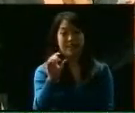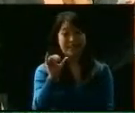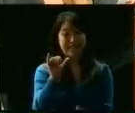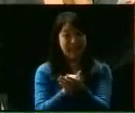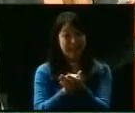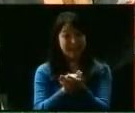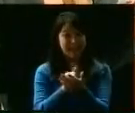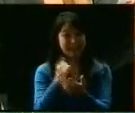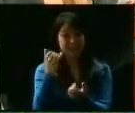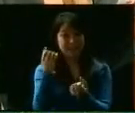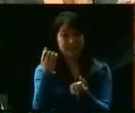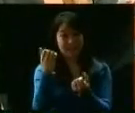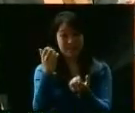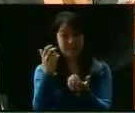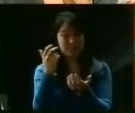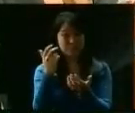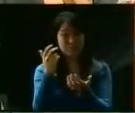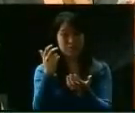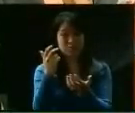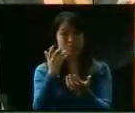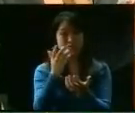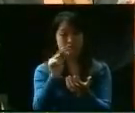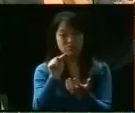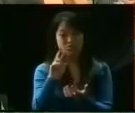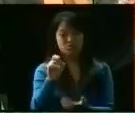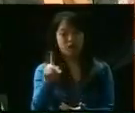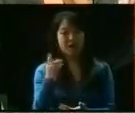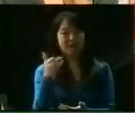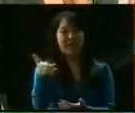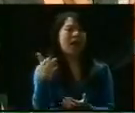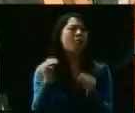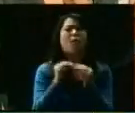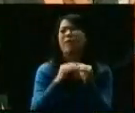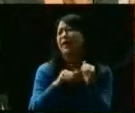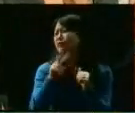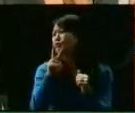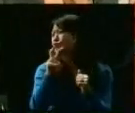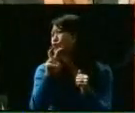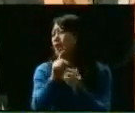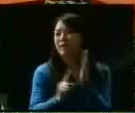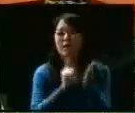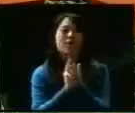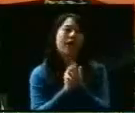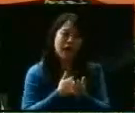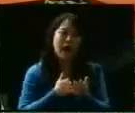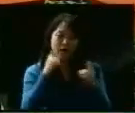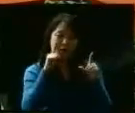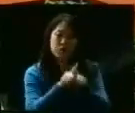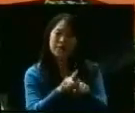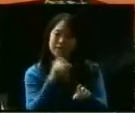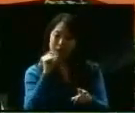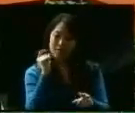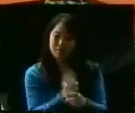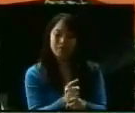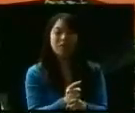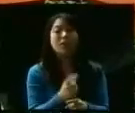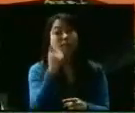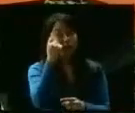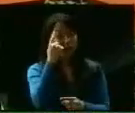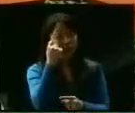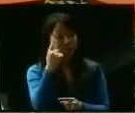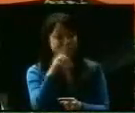was over an hour, it was over there 200 hours. Right. Well, I agree that that's improper. But again, the